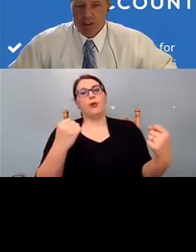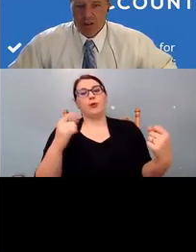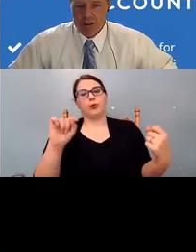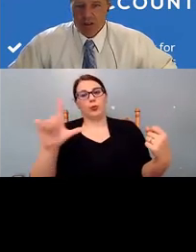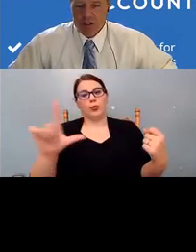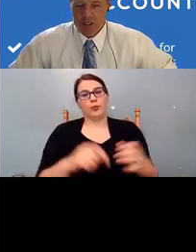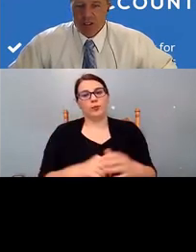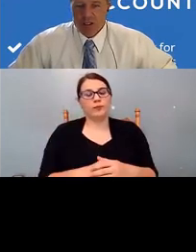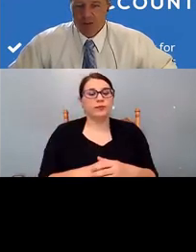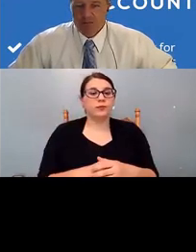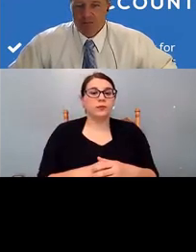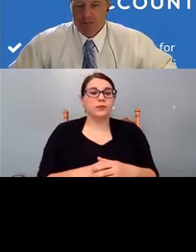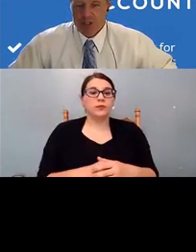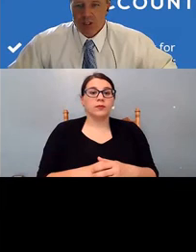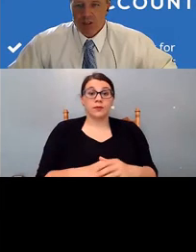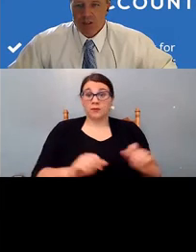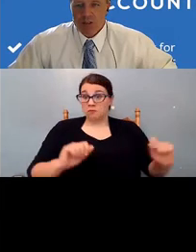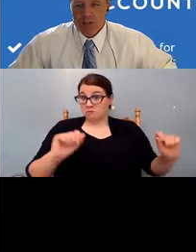the